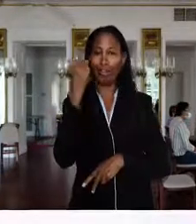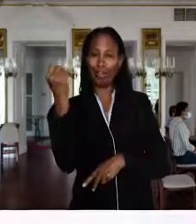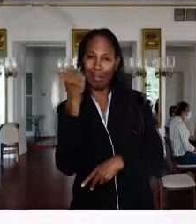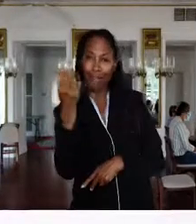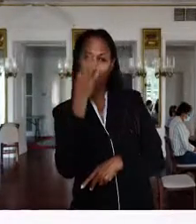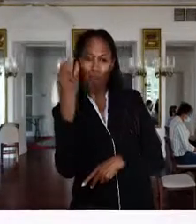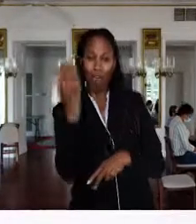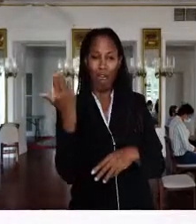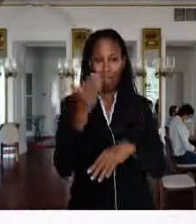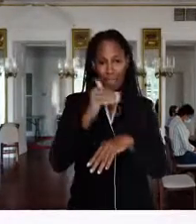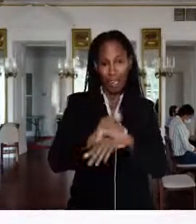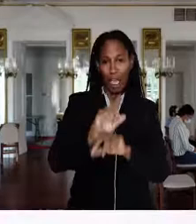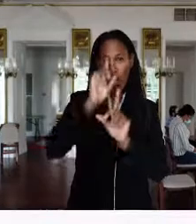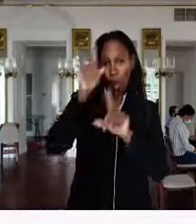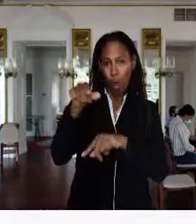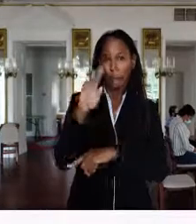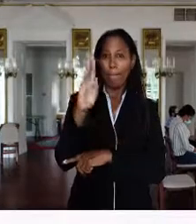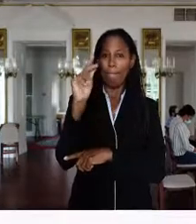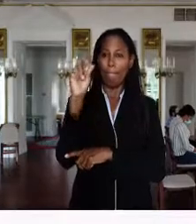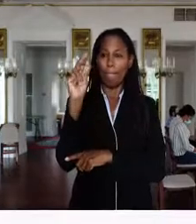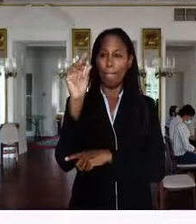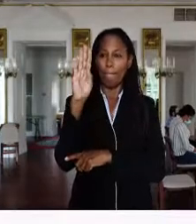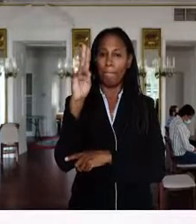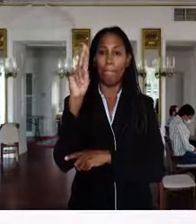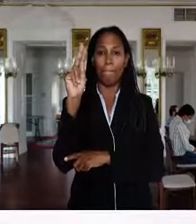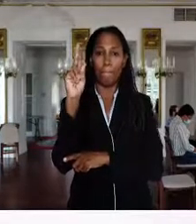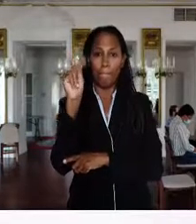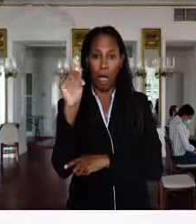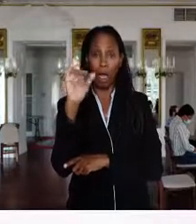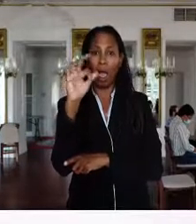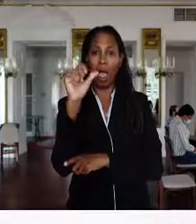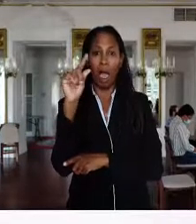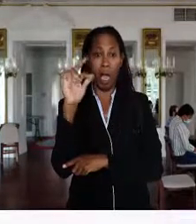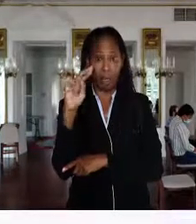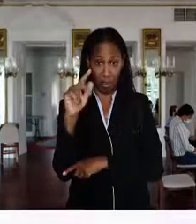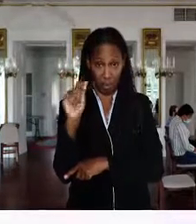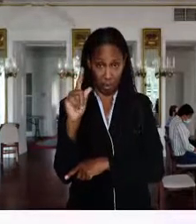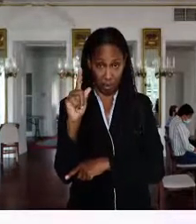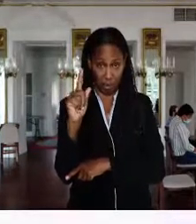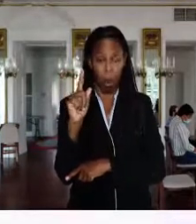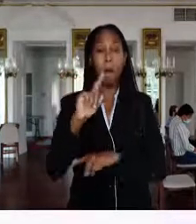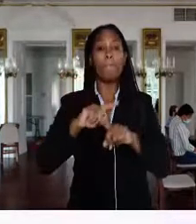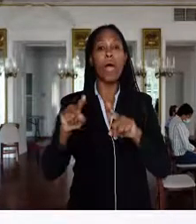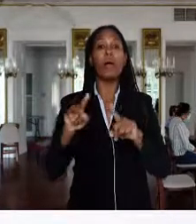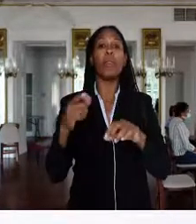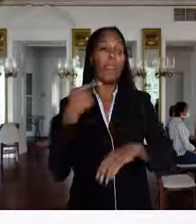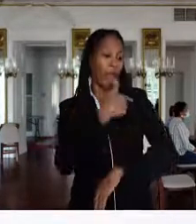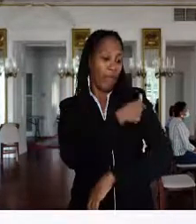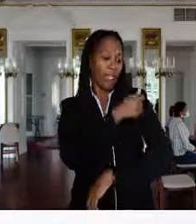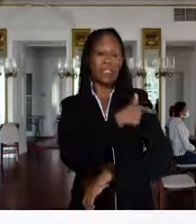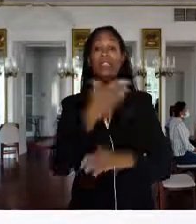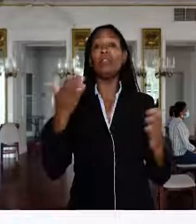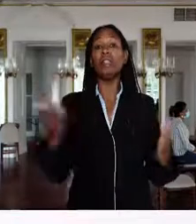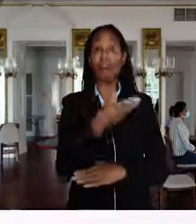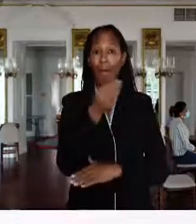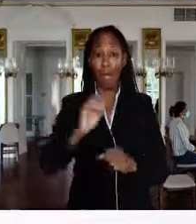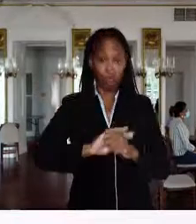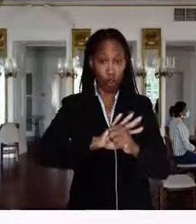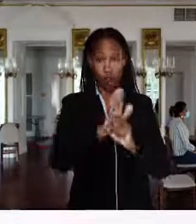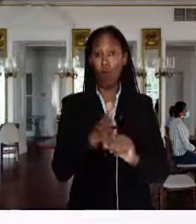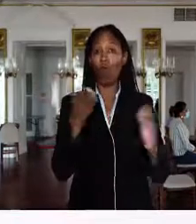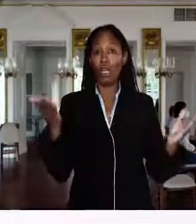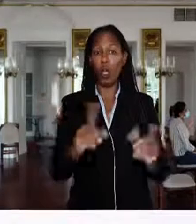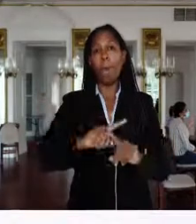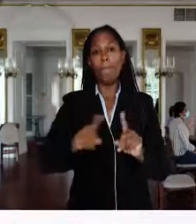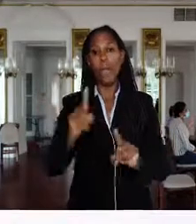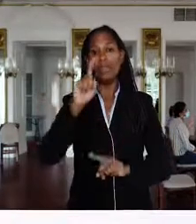night. The vaccine is here and the COVID is here, so we need to match the two. And we really need to behave